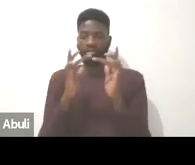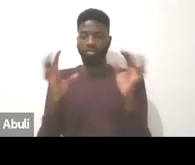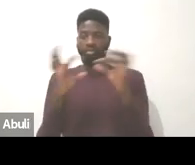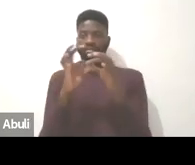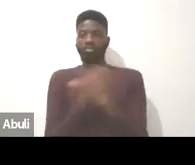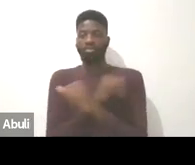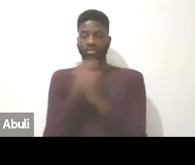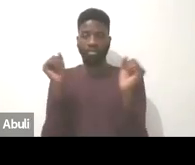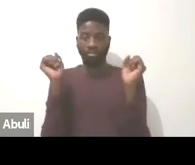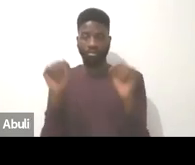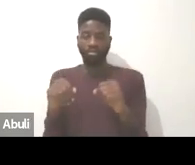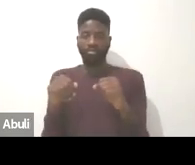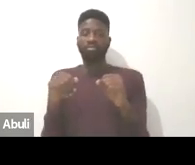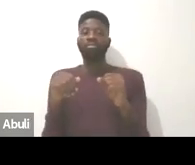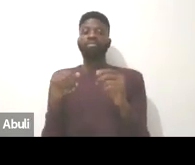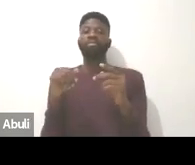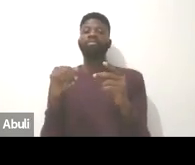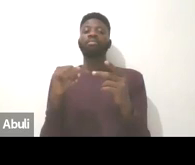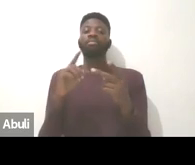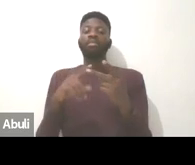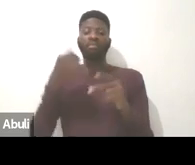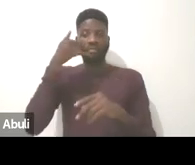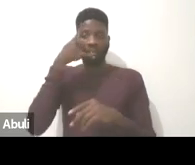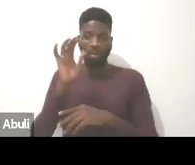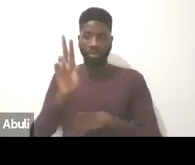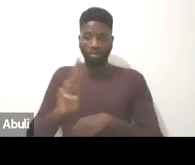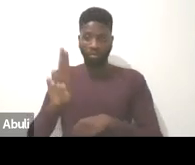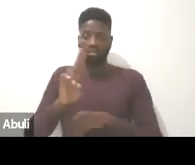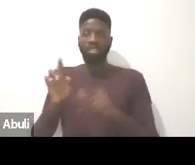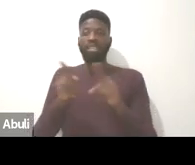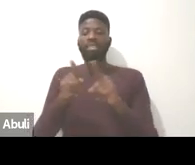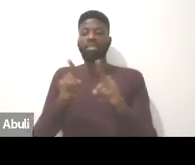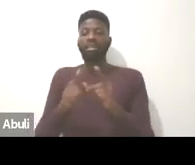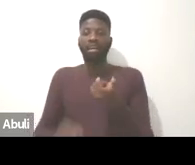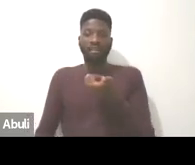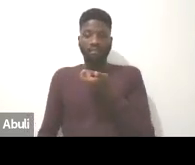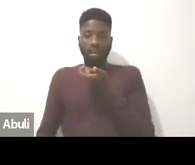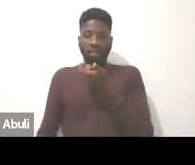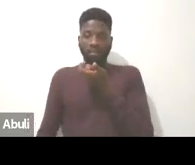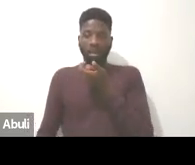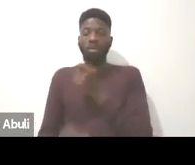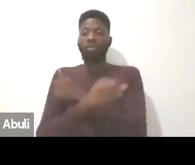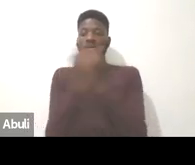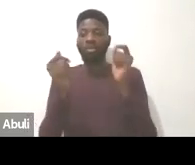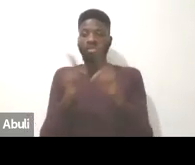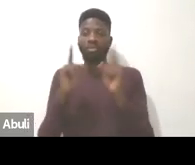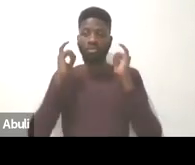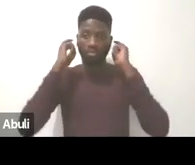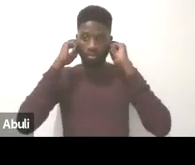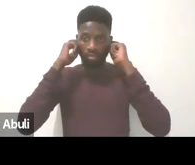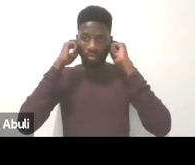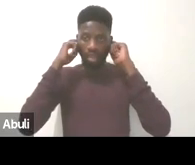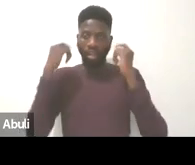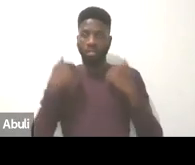connectivity is okay, that the phone that you're using, your mic is okay, that you have earphones so that you're able to